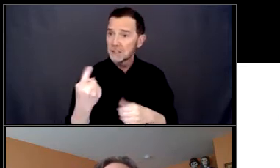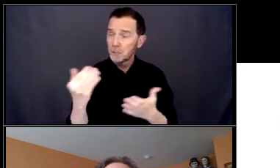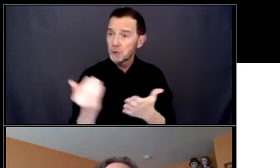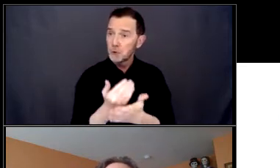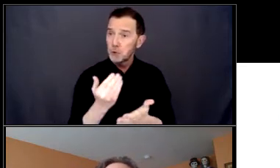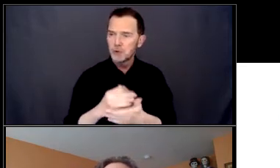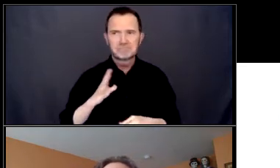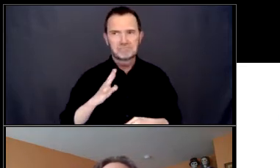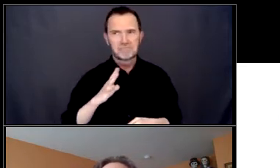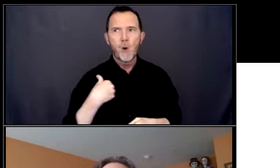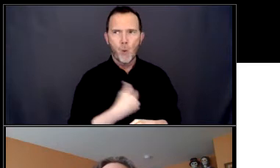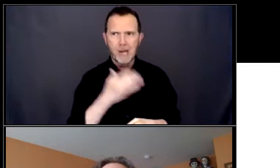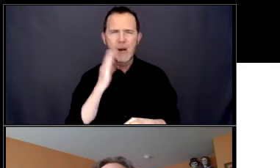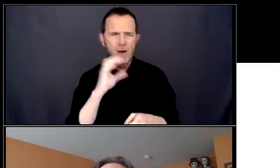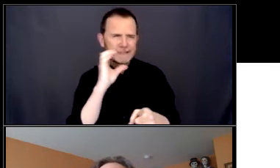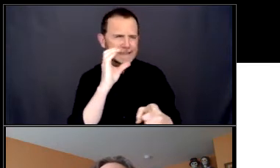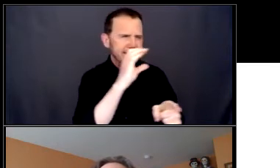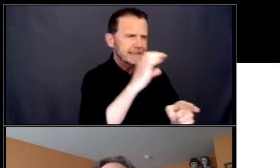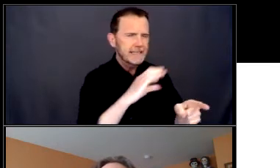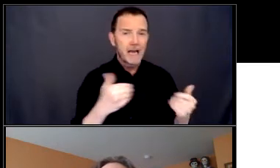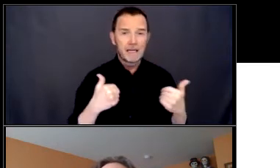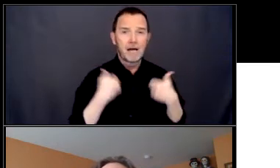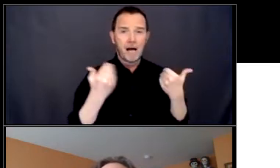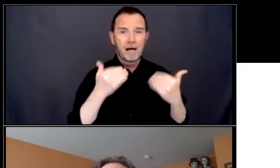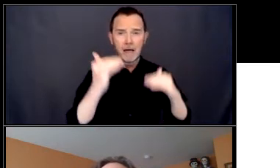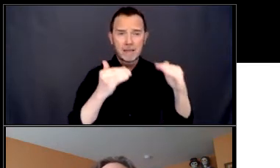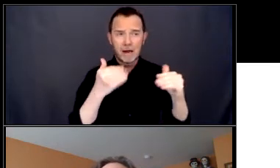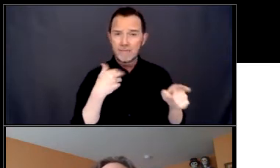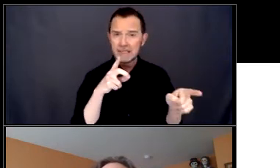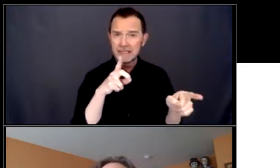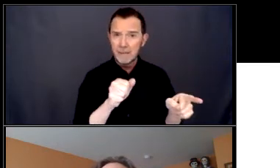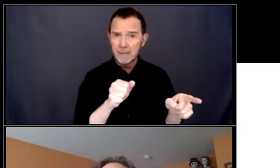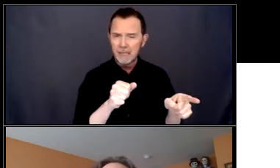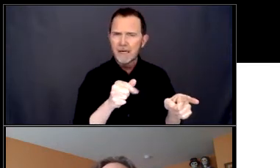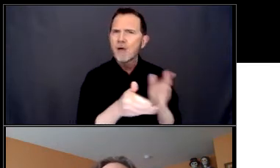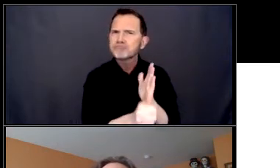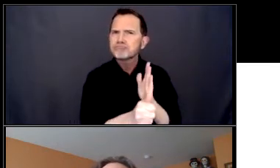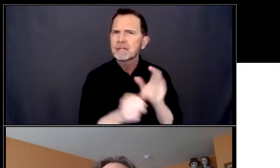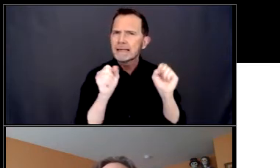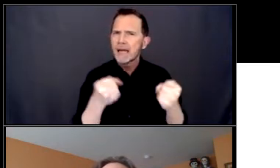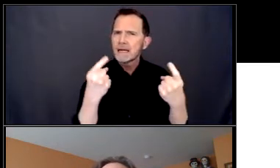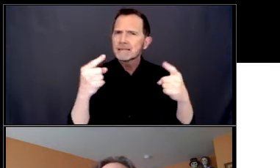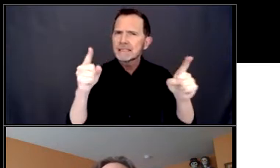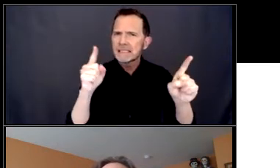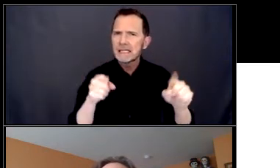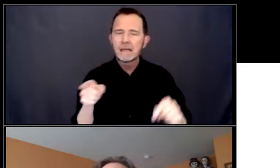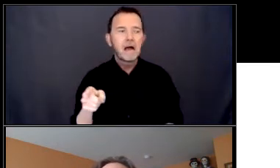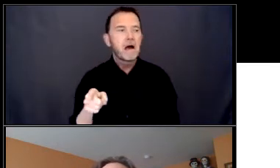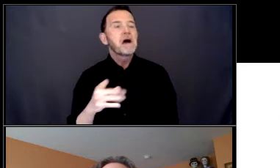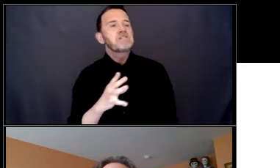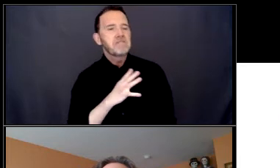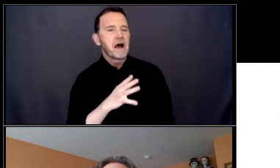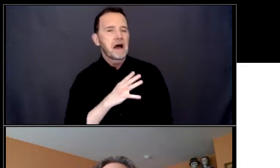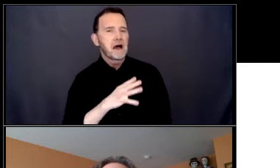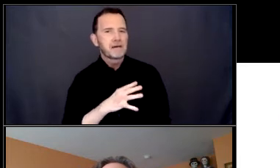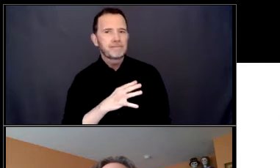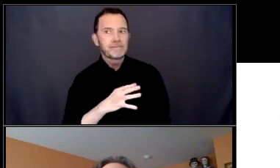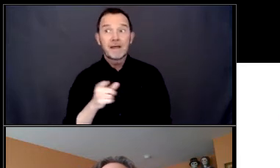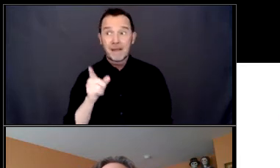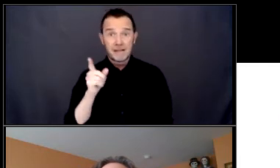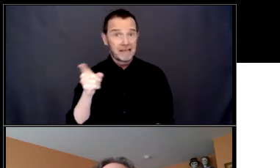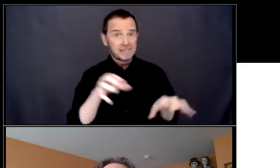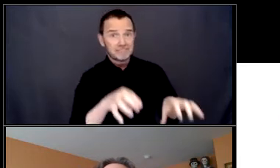succeed. And when they say, okay, I'm in, at that point, they leave the process and Belong takes over. And